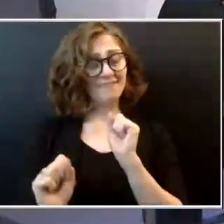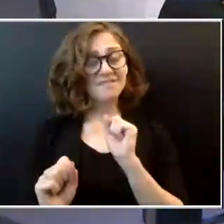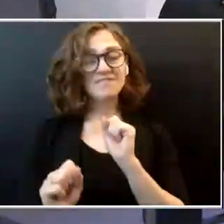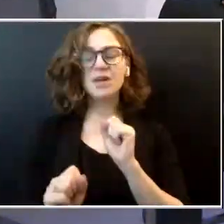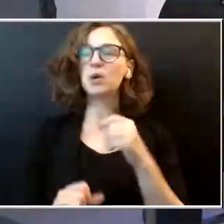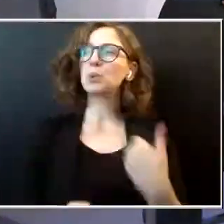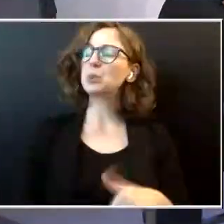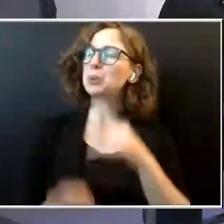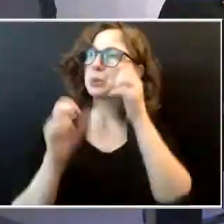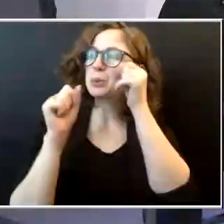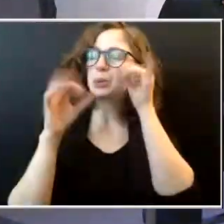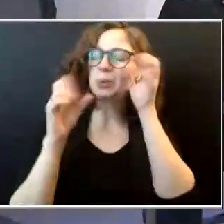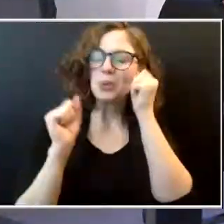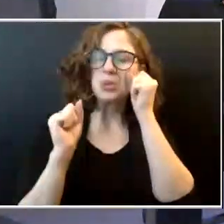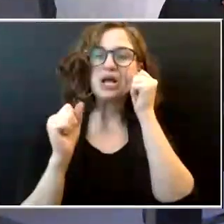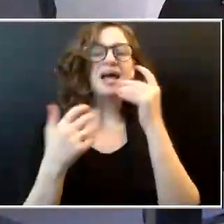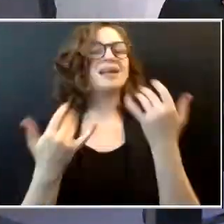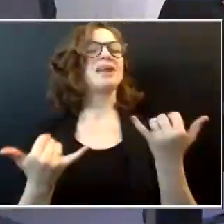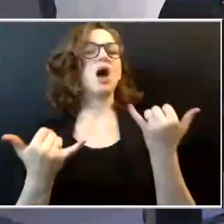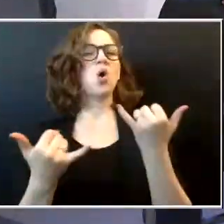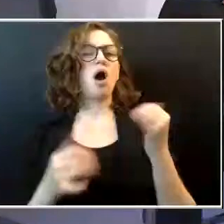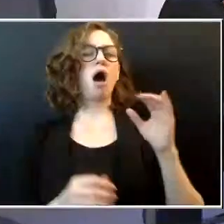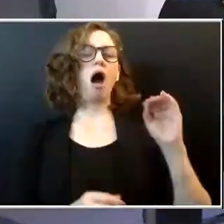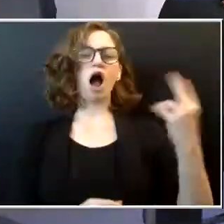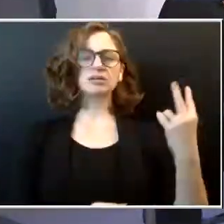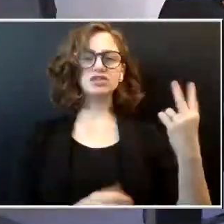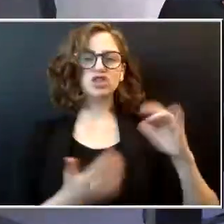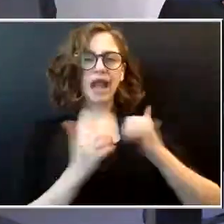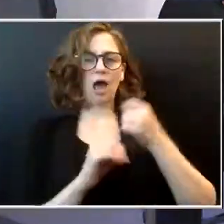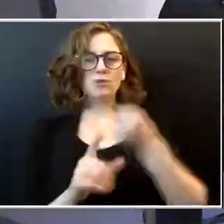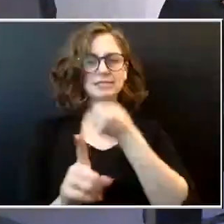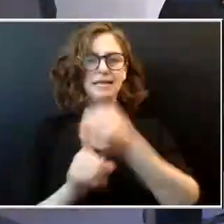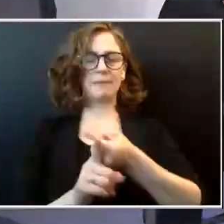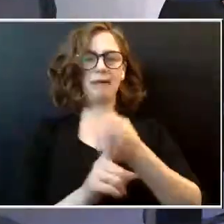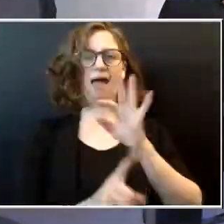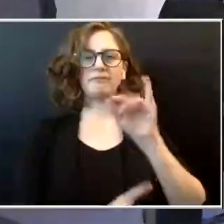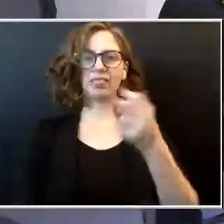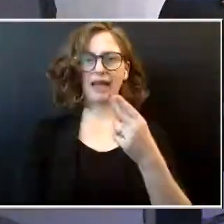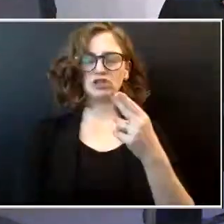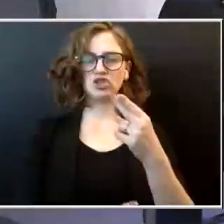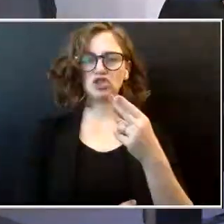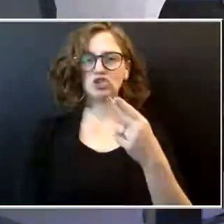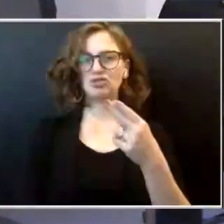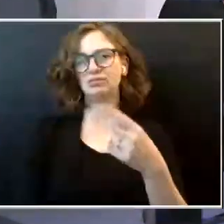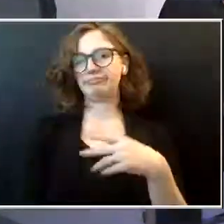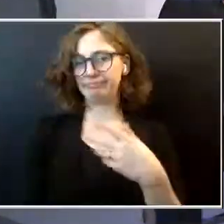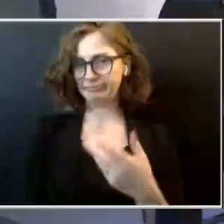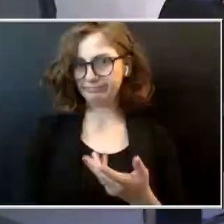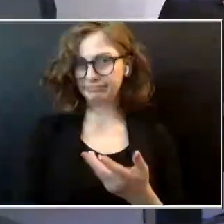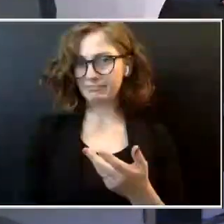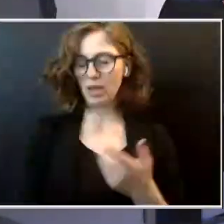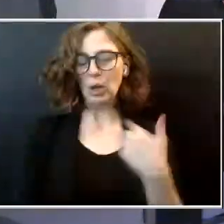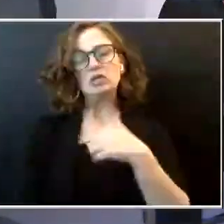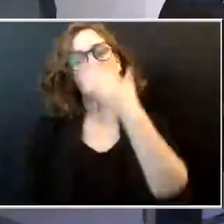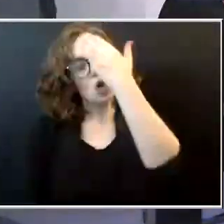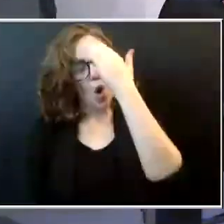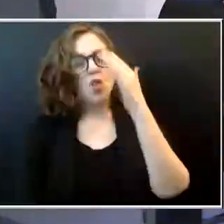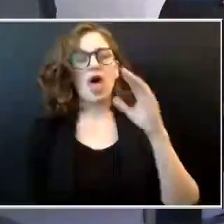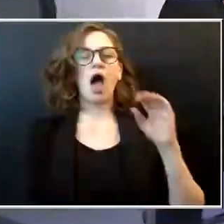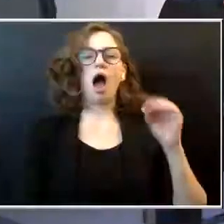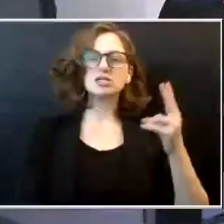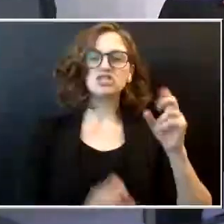does oxygen impact flash radiotherapy? Because we know that oxygen can interact with some of the radiation and cause some